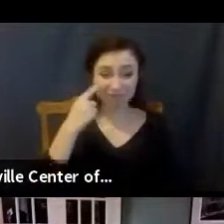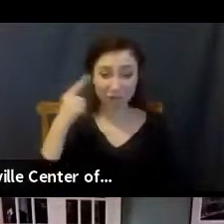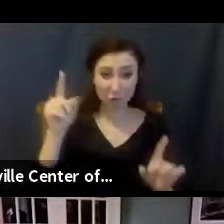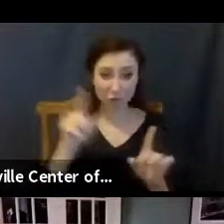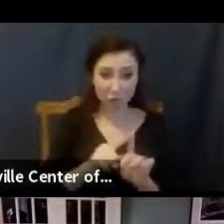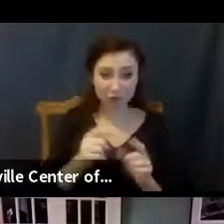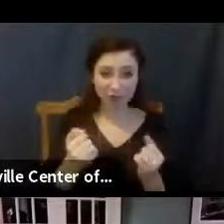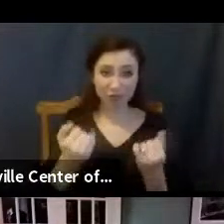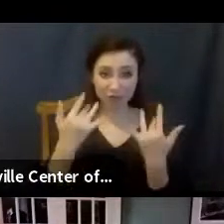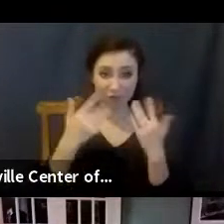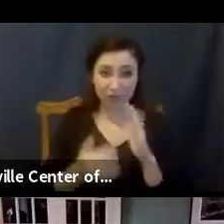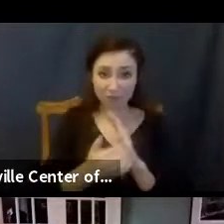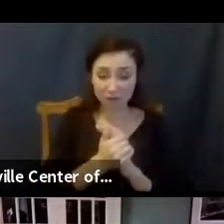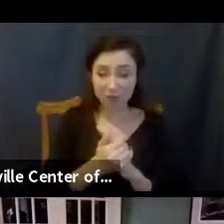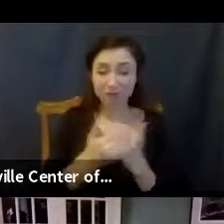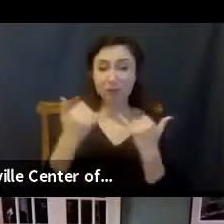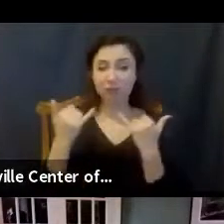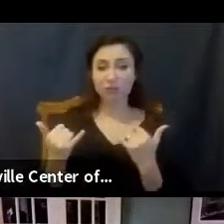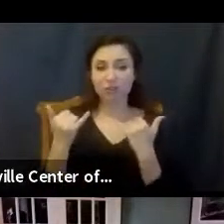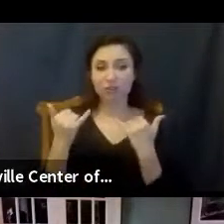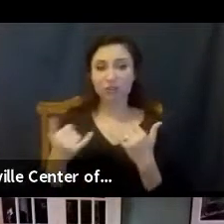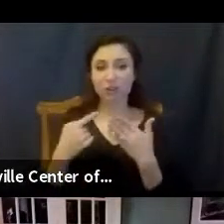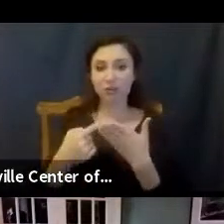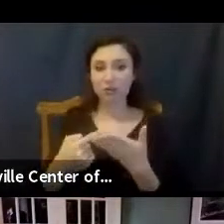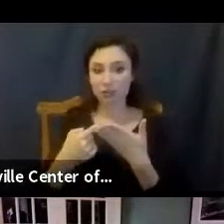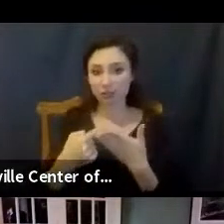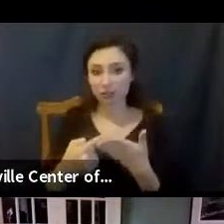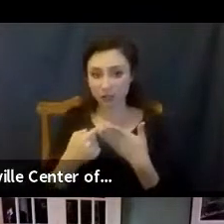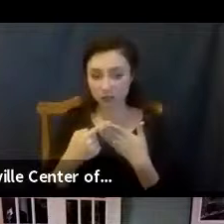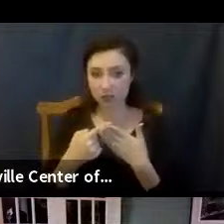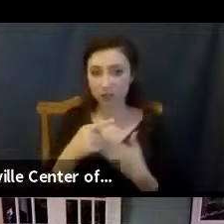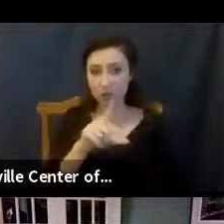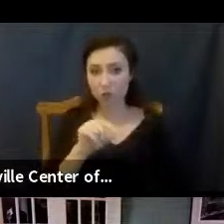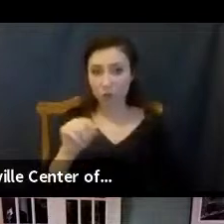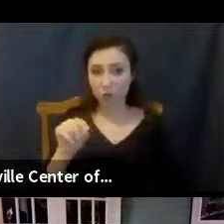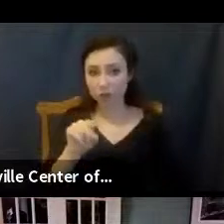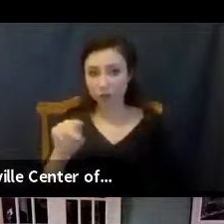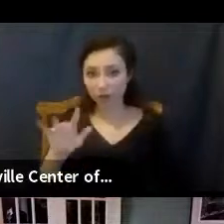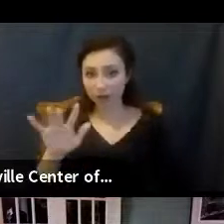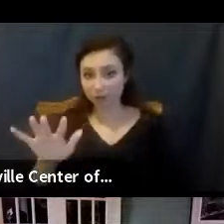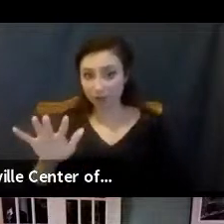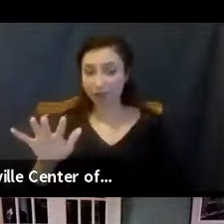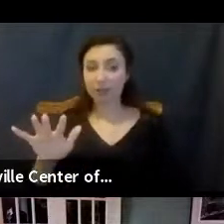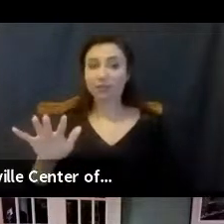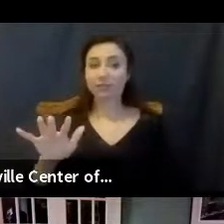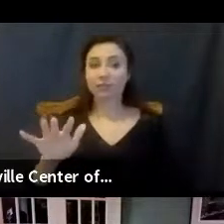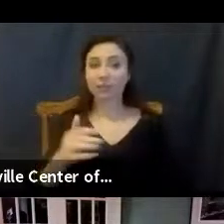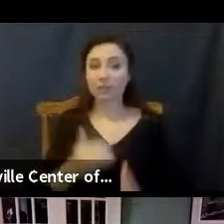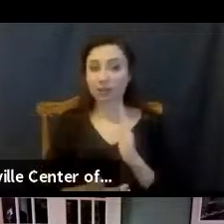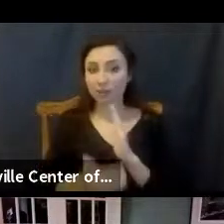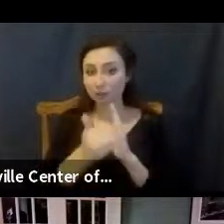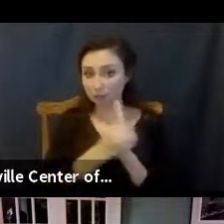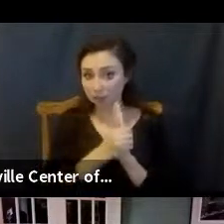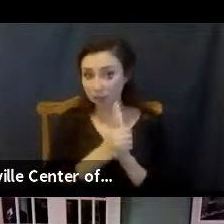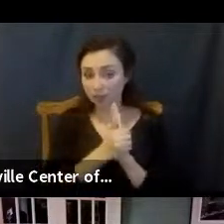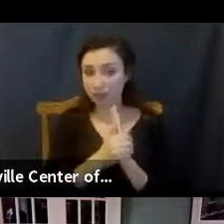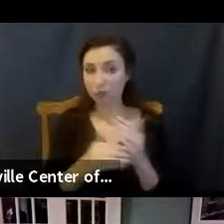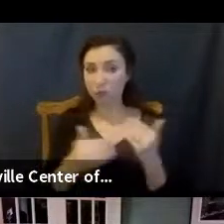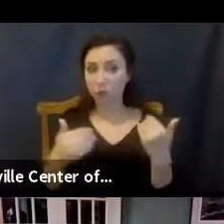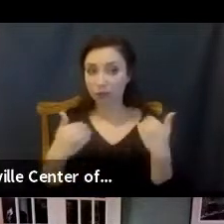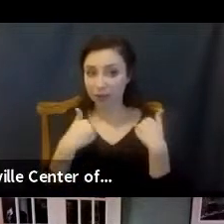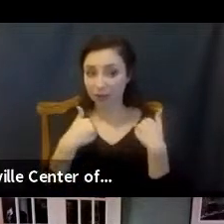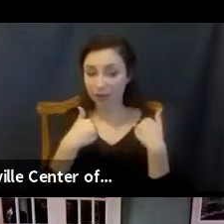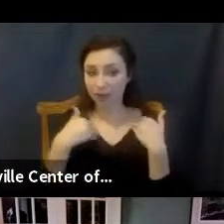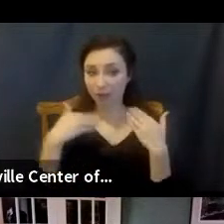friendly amendment, we now are discussing 2020-5 as amended to have a deadline